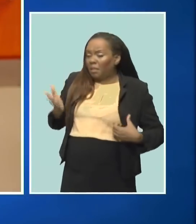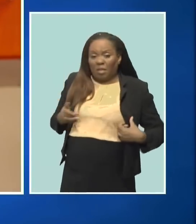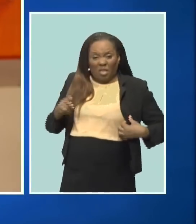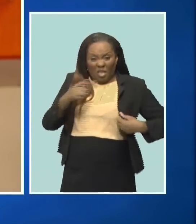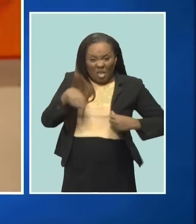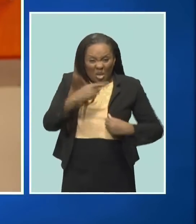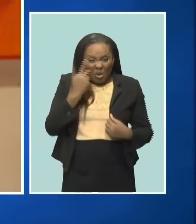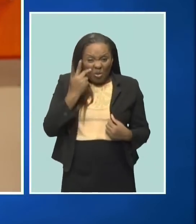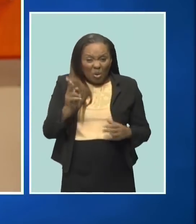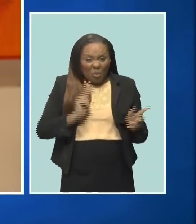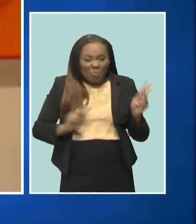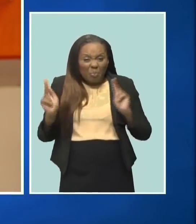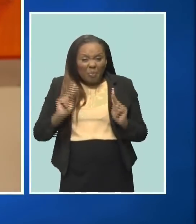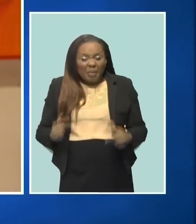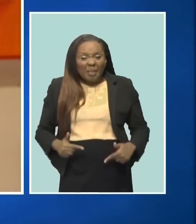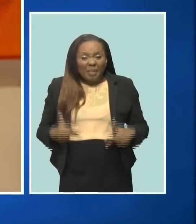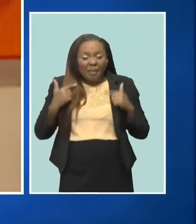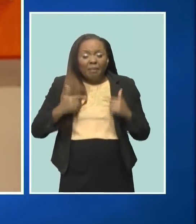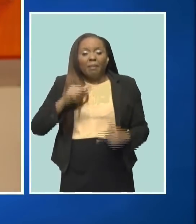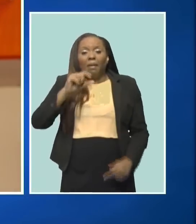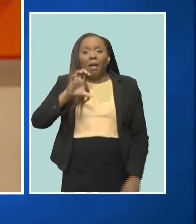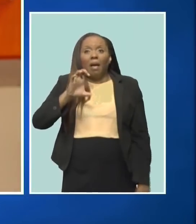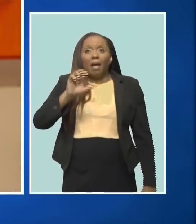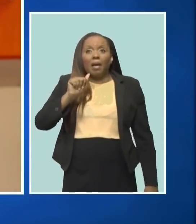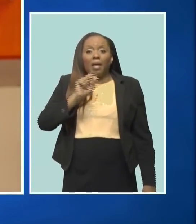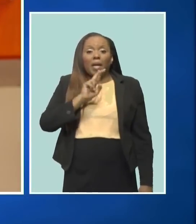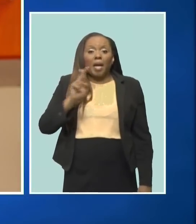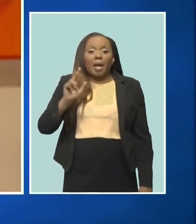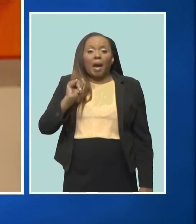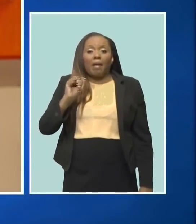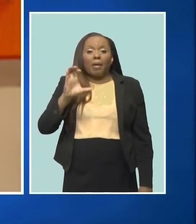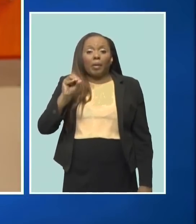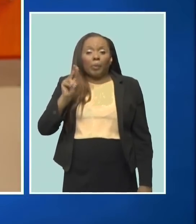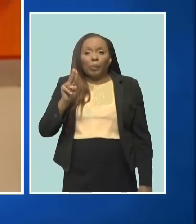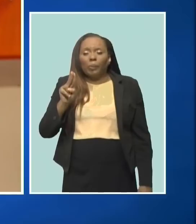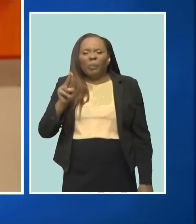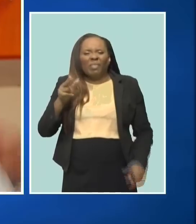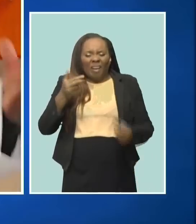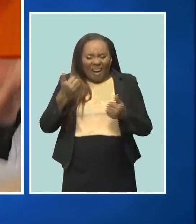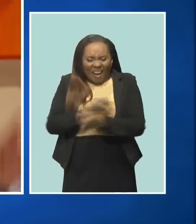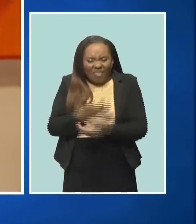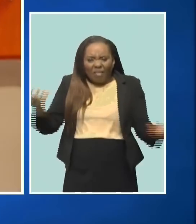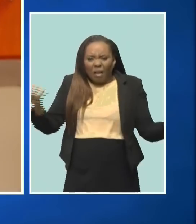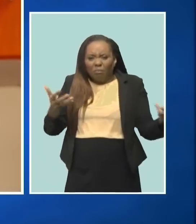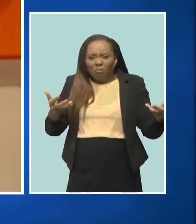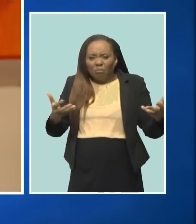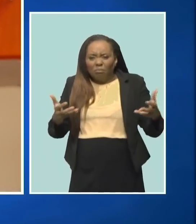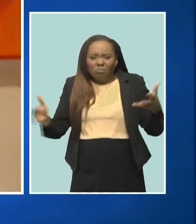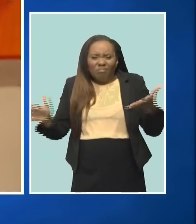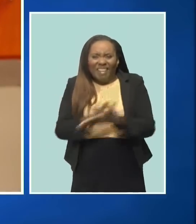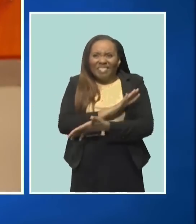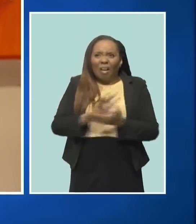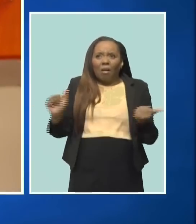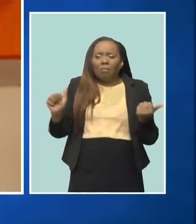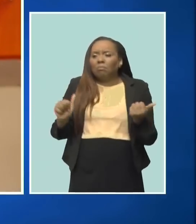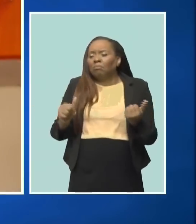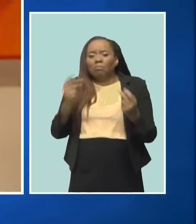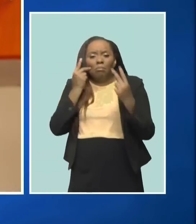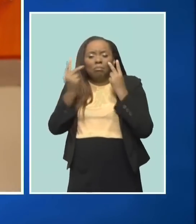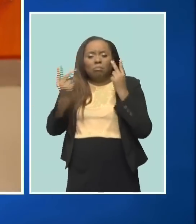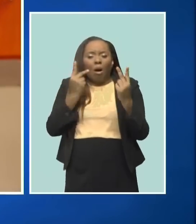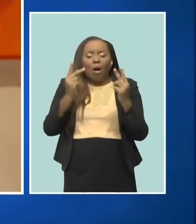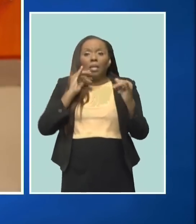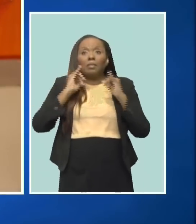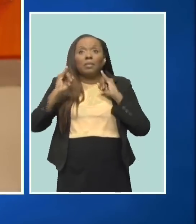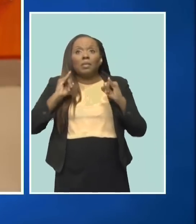people. Carriacou. Everything destroyed. And you saw the interviews. That the people the